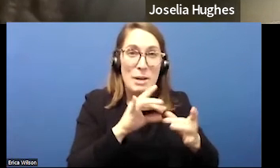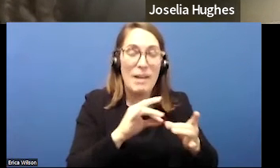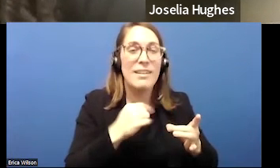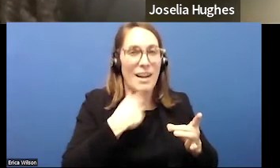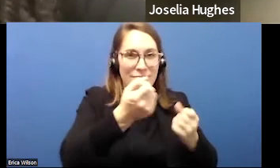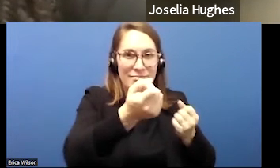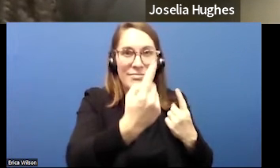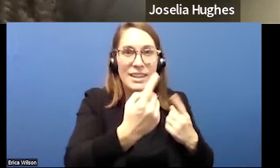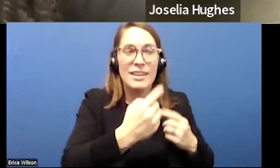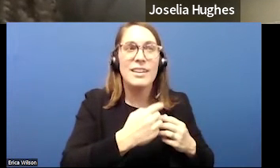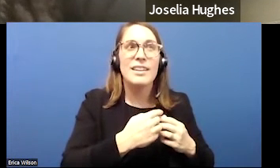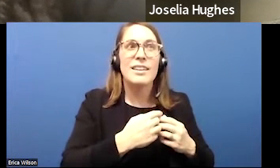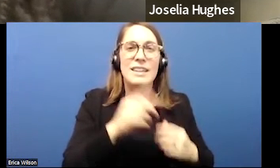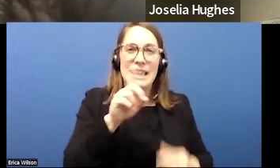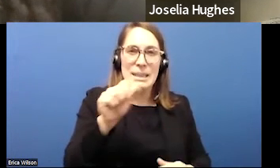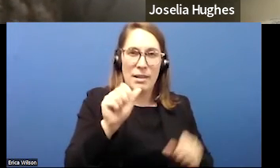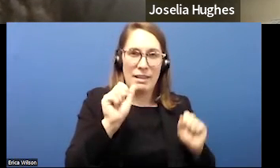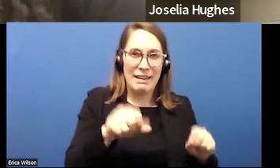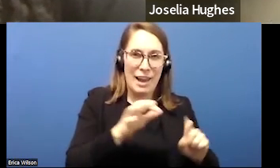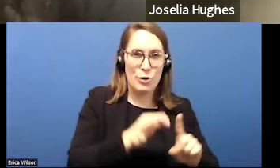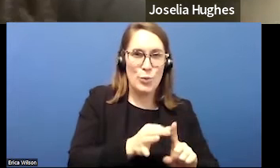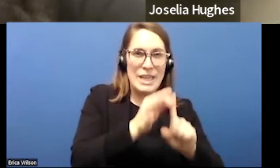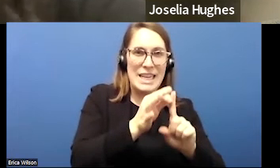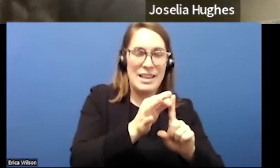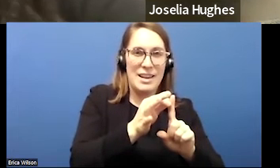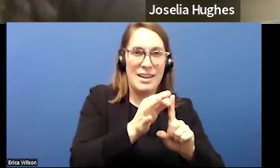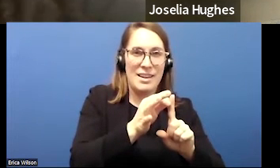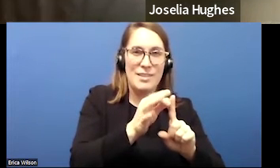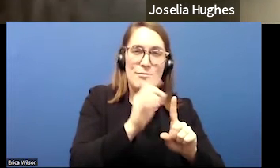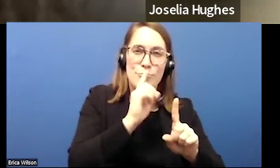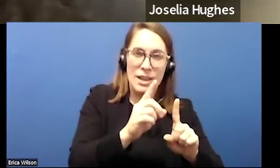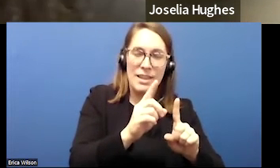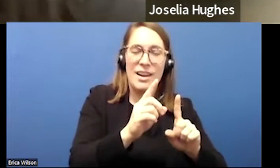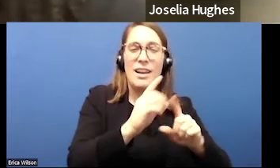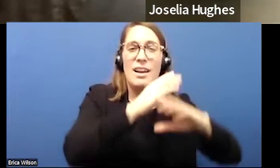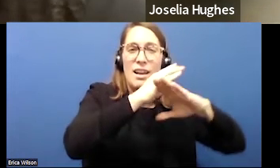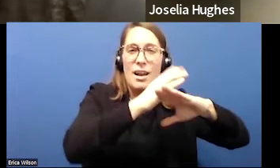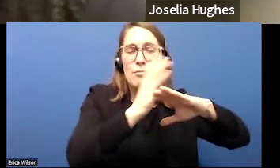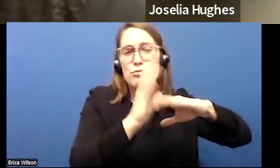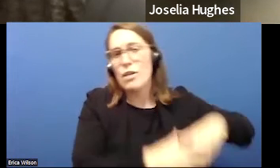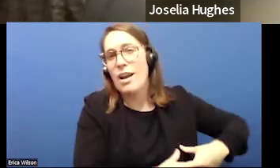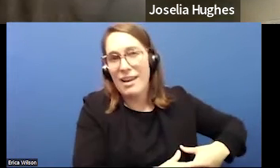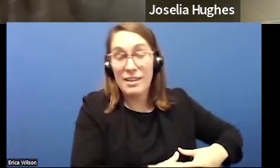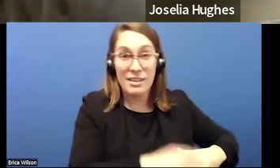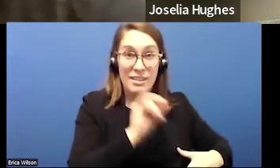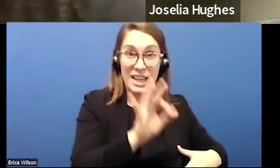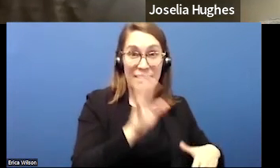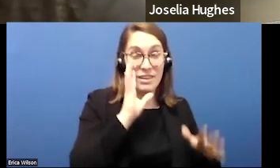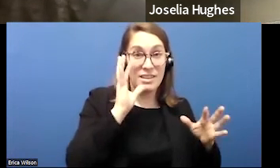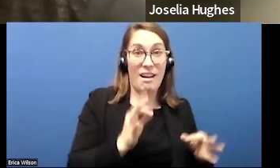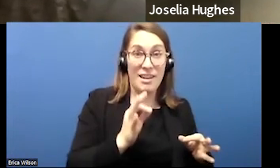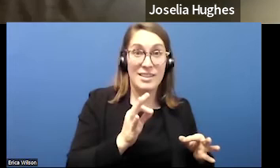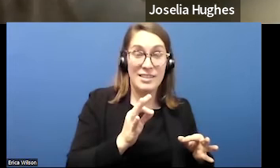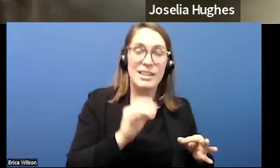how uniquely disability can position itself to like break it down Right. if we chose